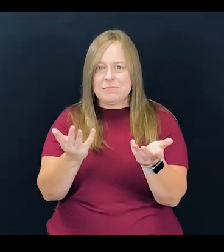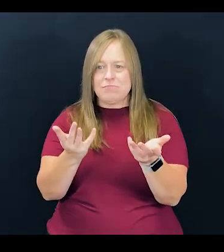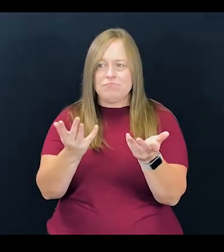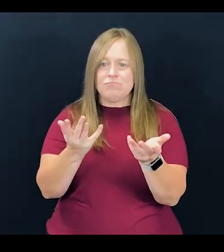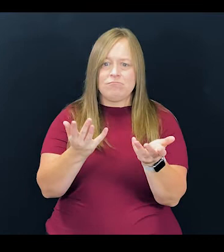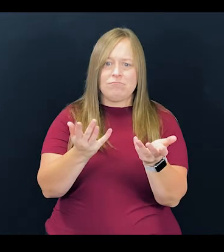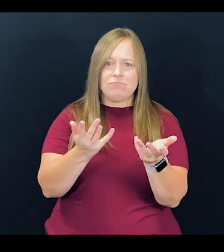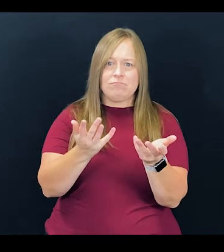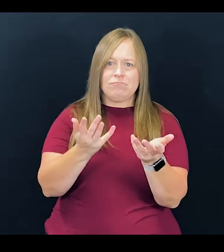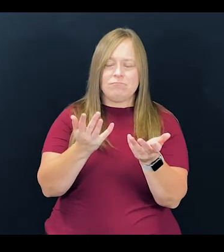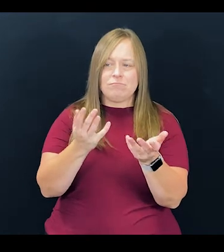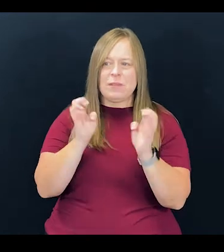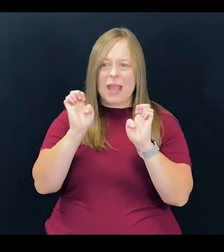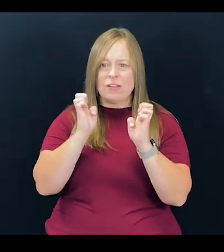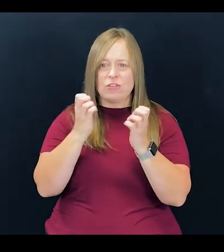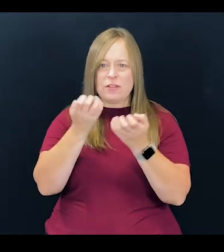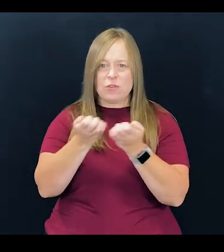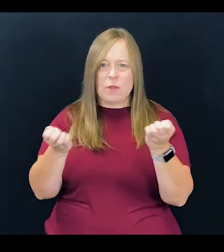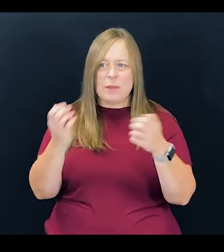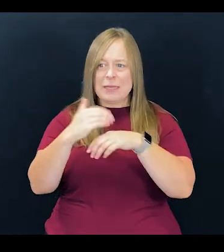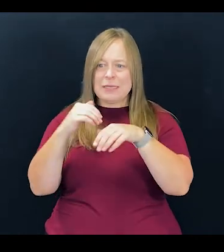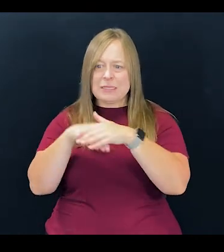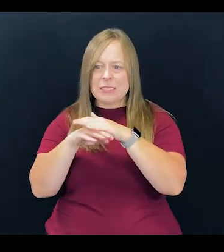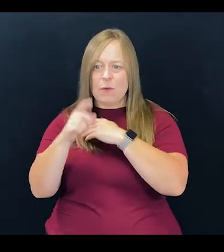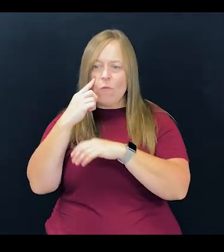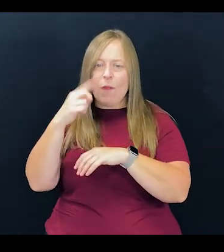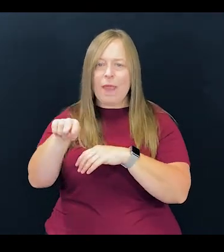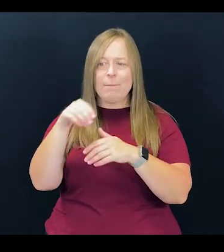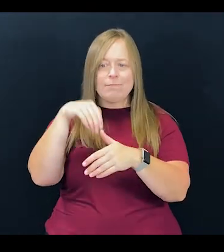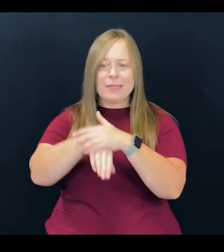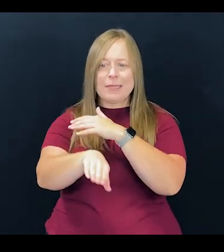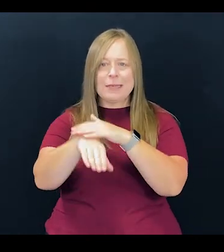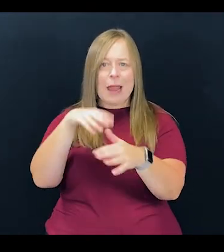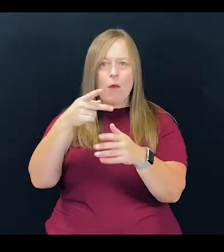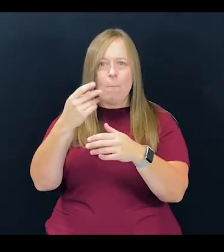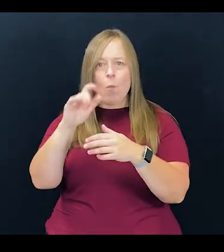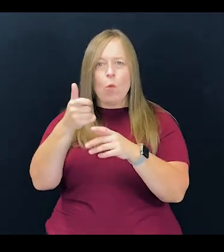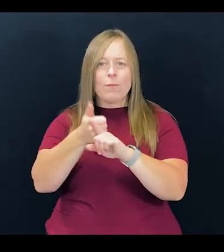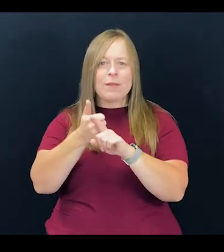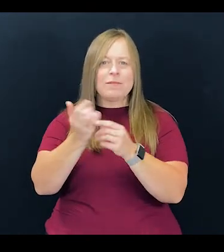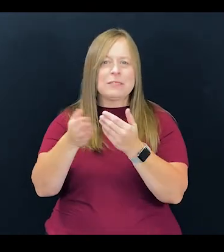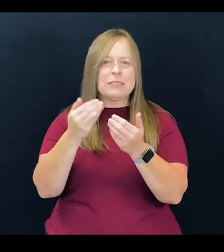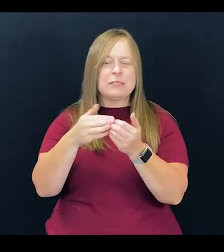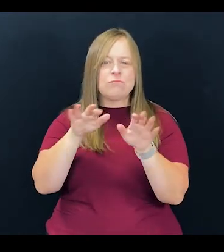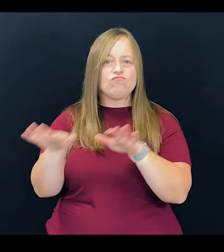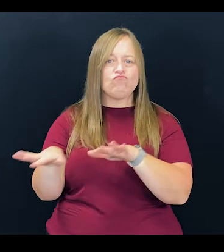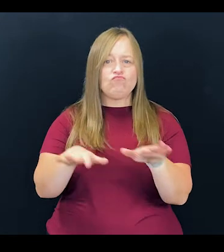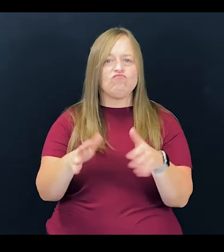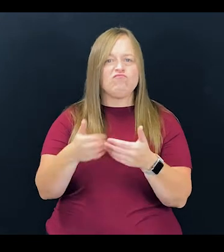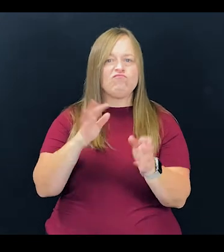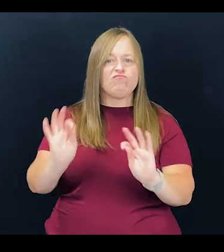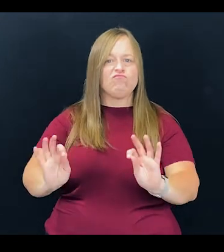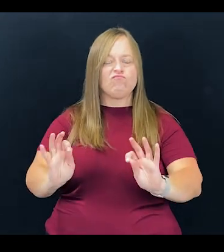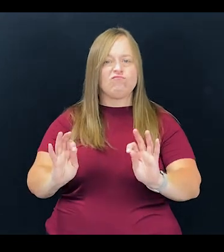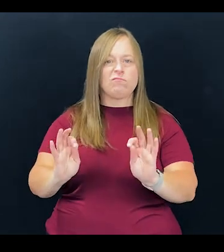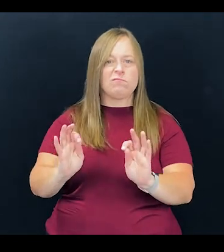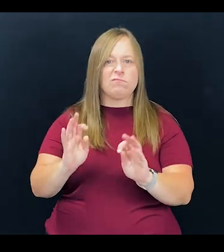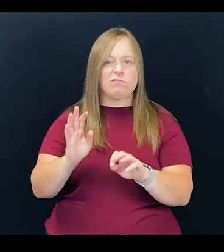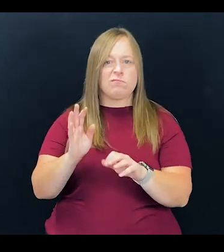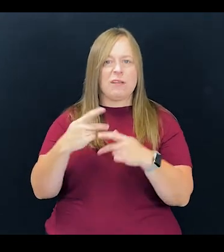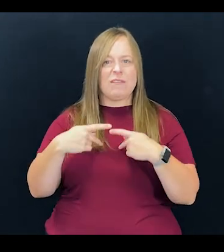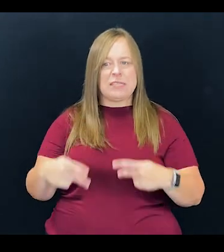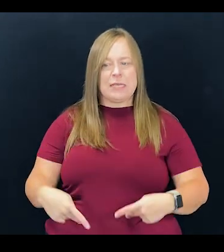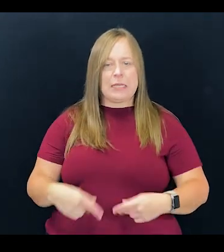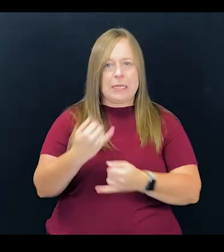they're in a place where the exercise equipment is accessible. They can get in and out of the pool. They can do